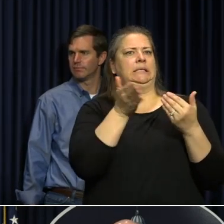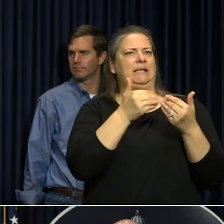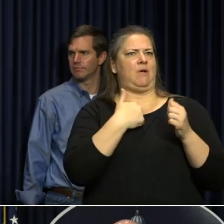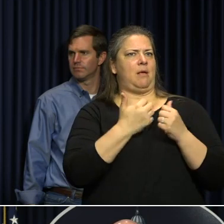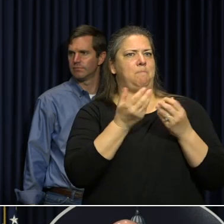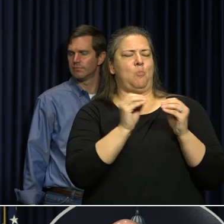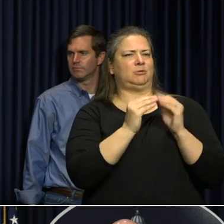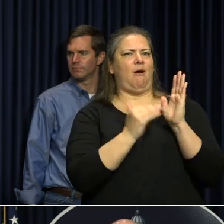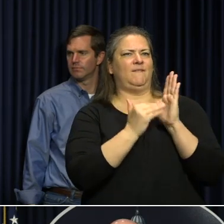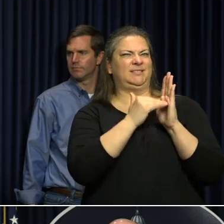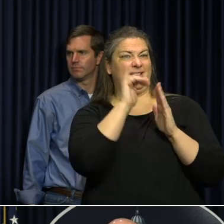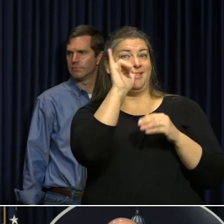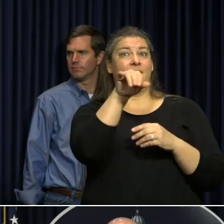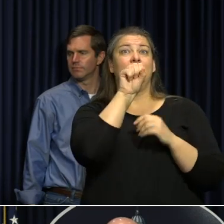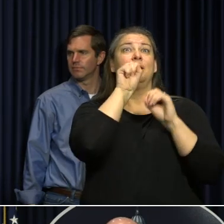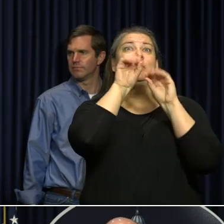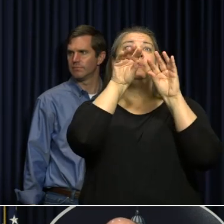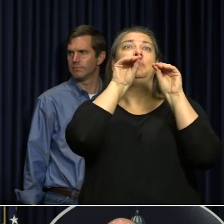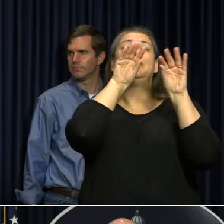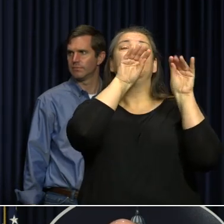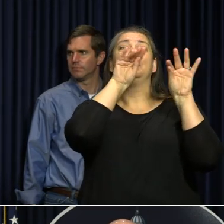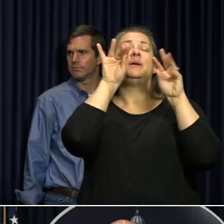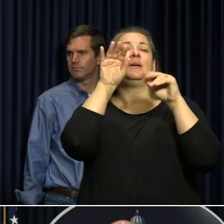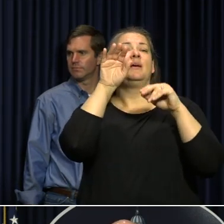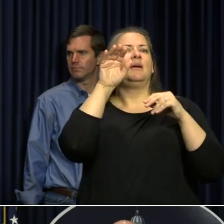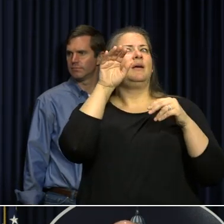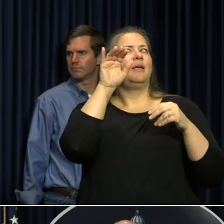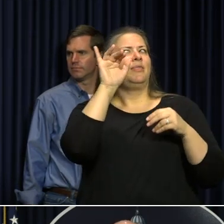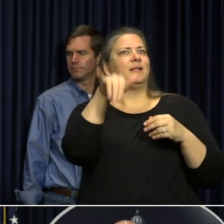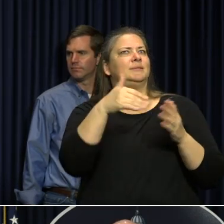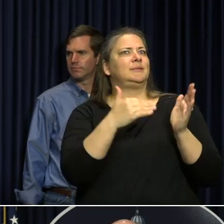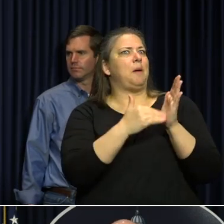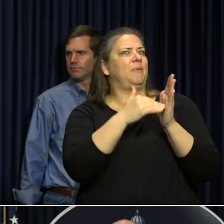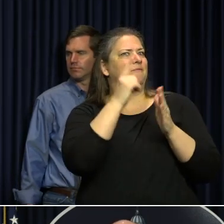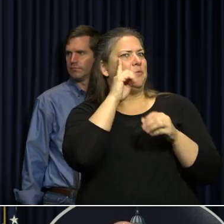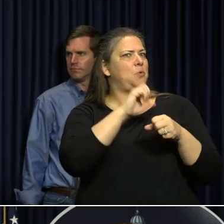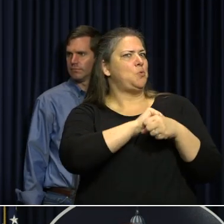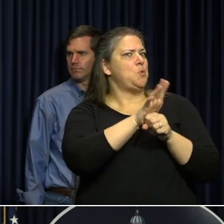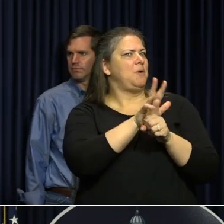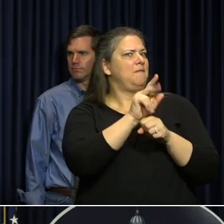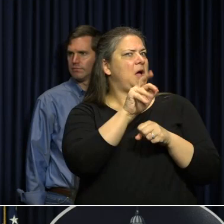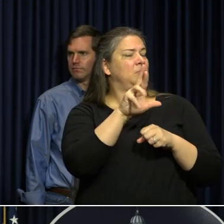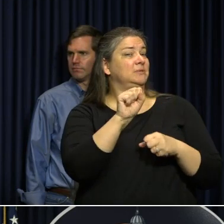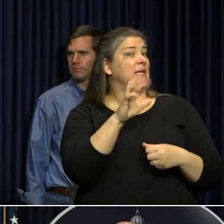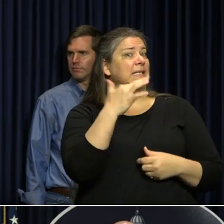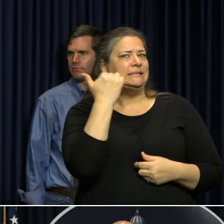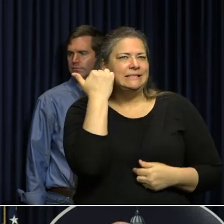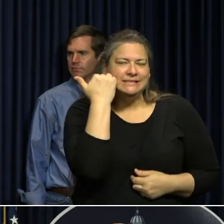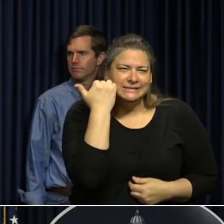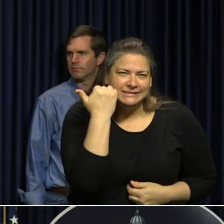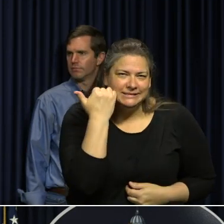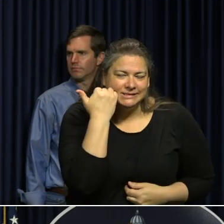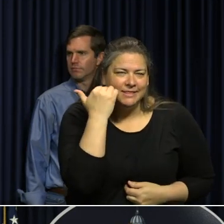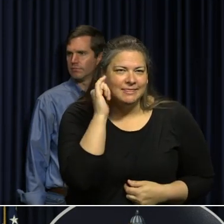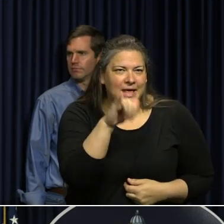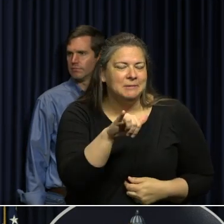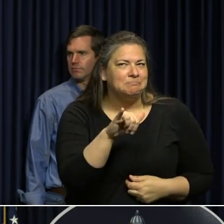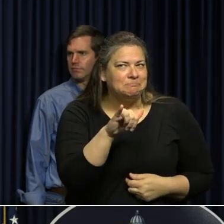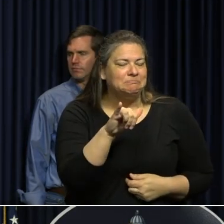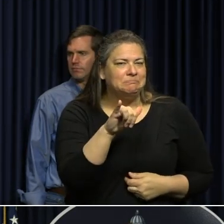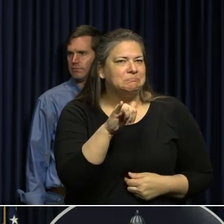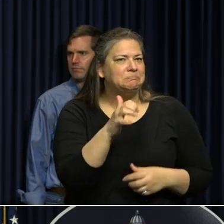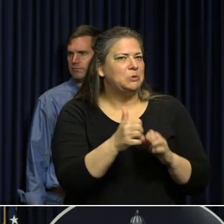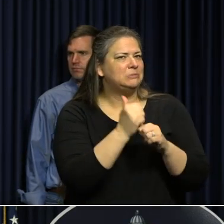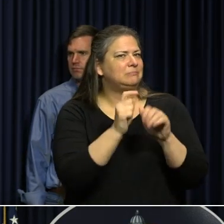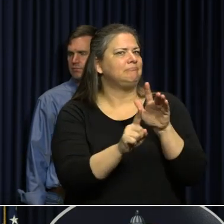for spreading the coronavirus. And dentistry was one of the ones that clearly came up. I will say I have received today